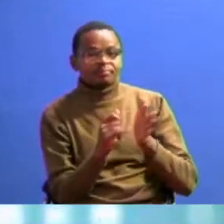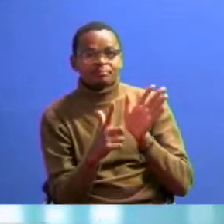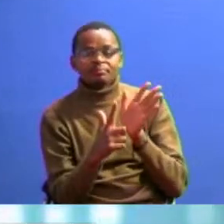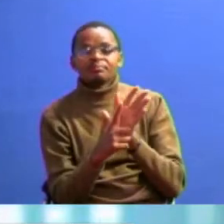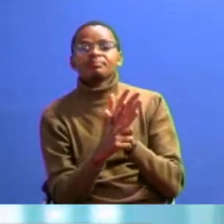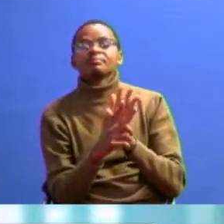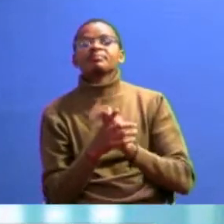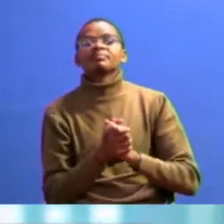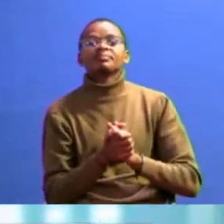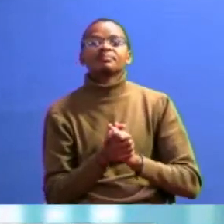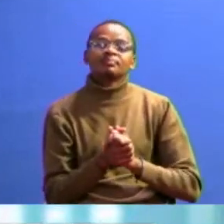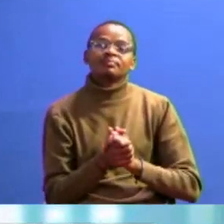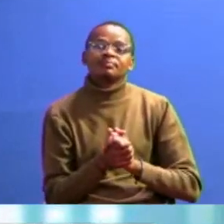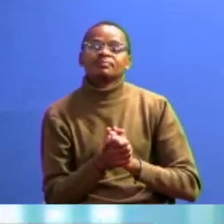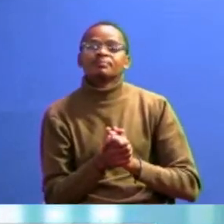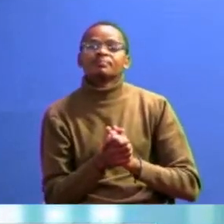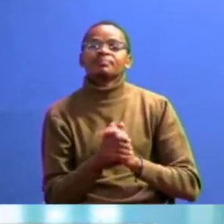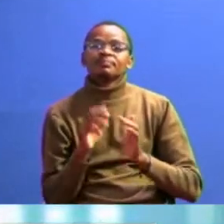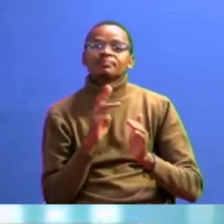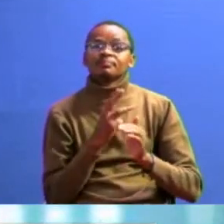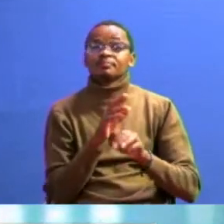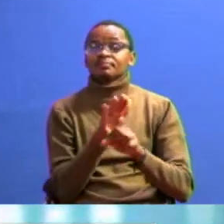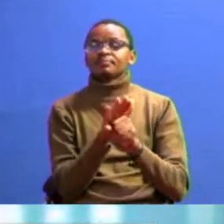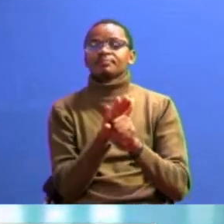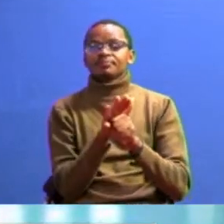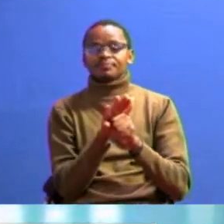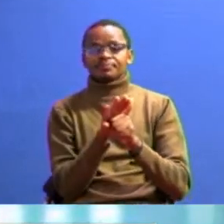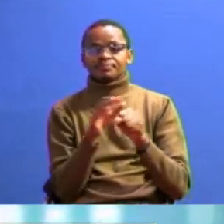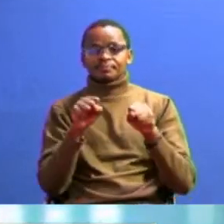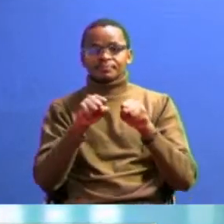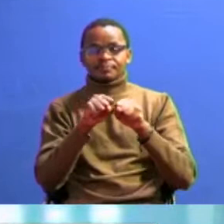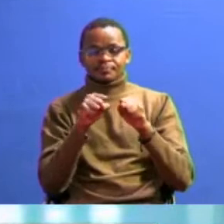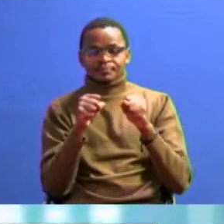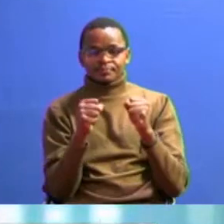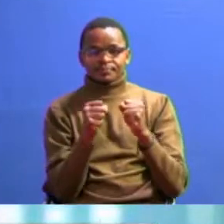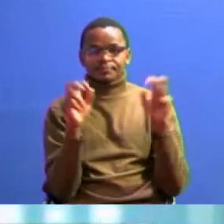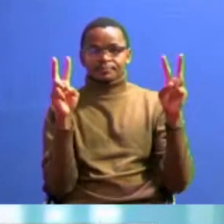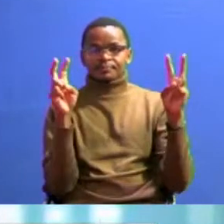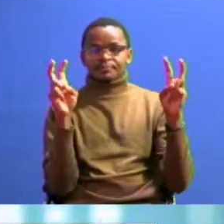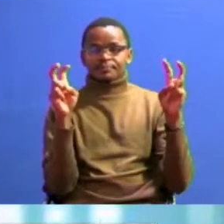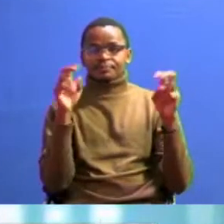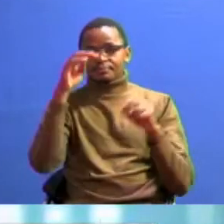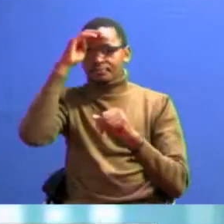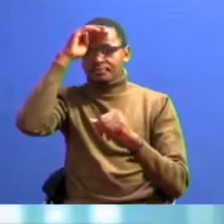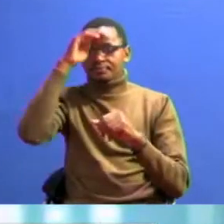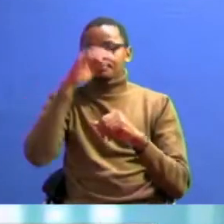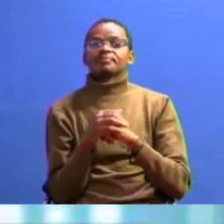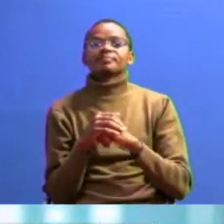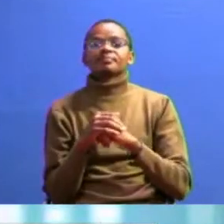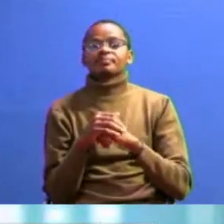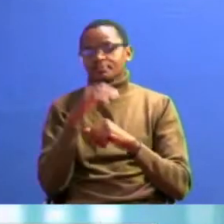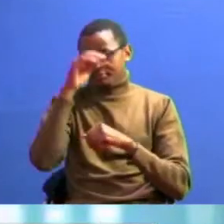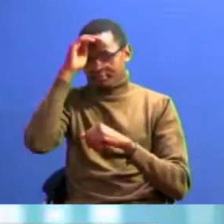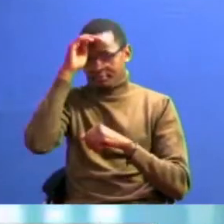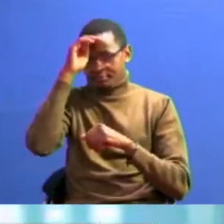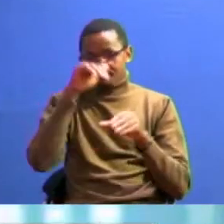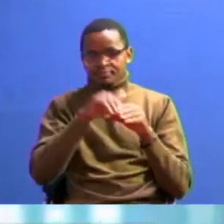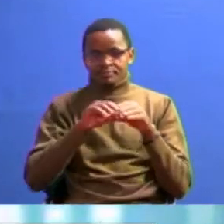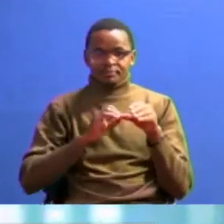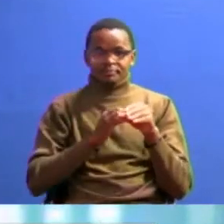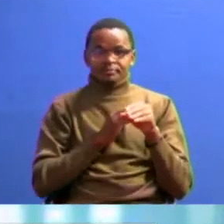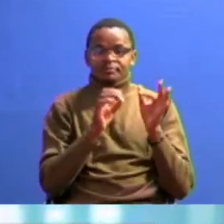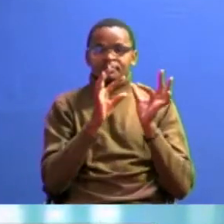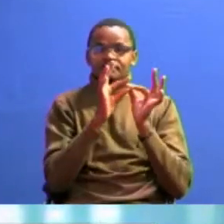catch. We have a lot of social issues around alcohol. Alcohol in our